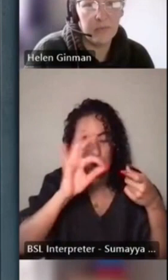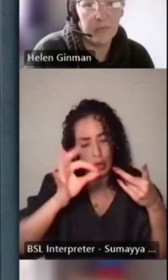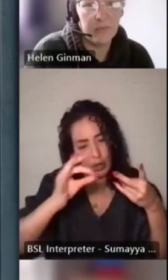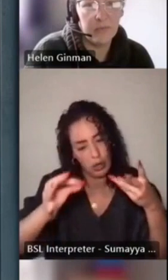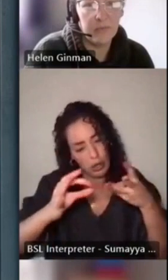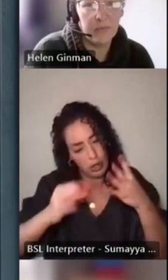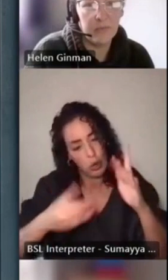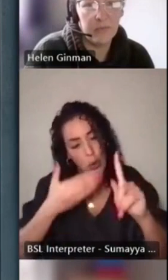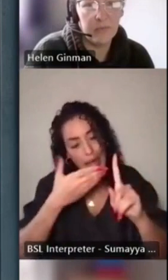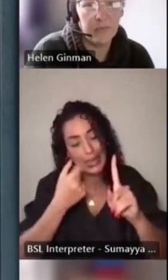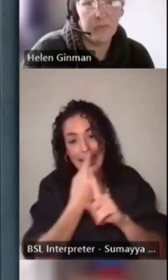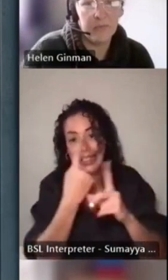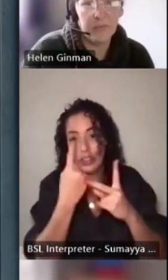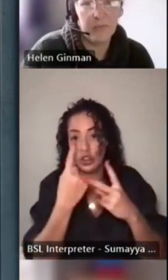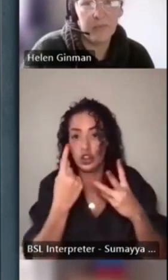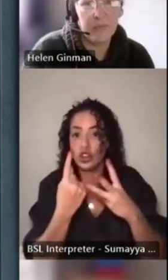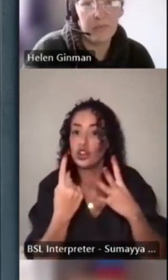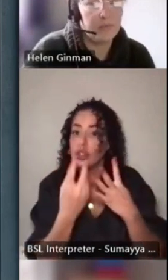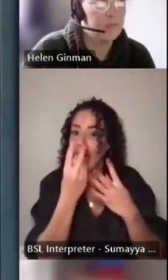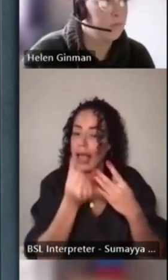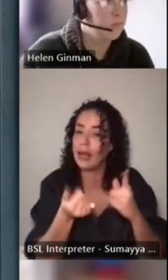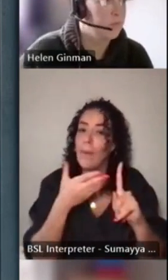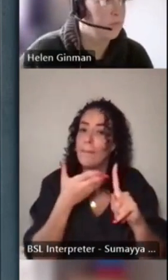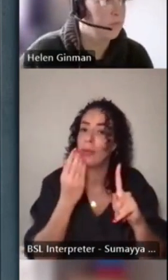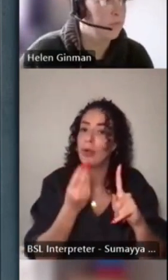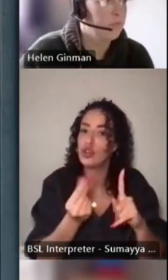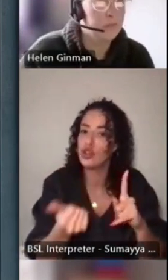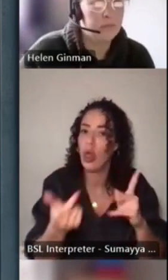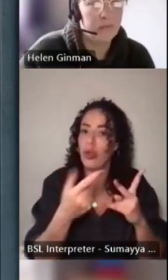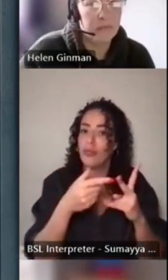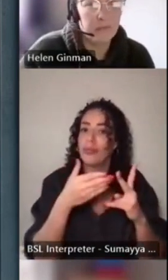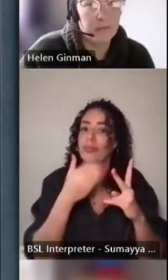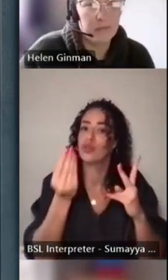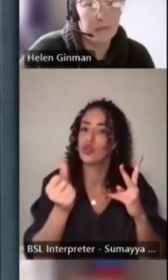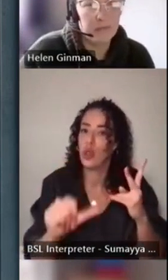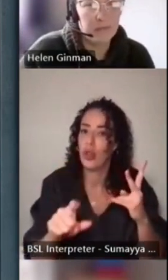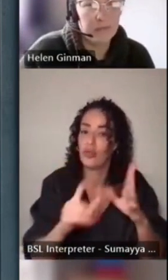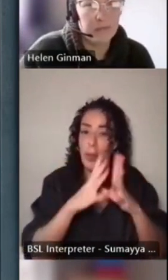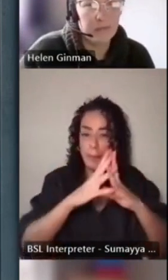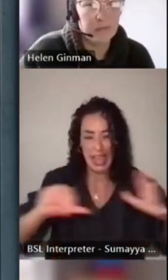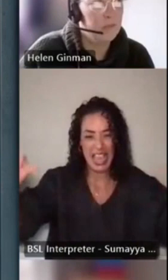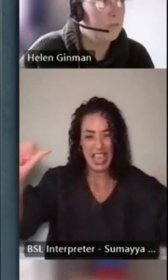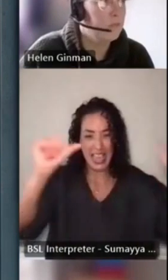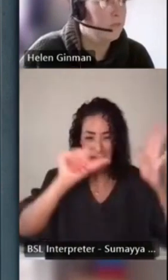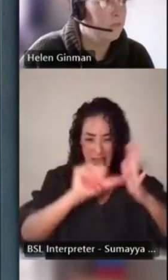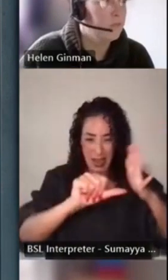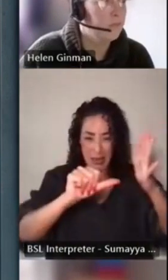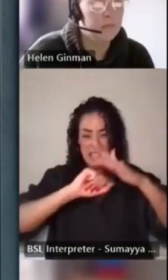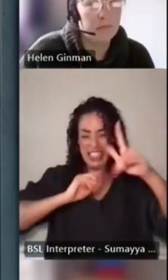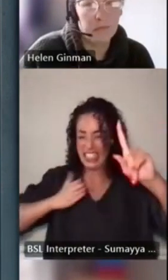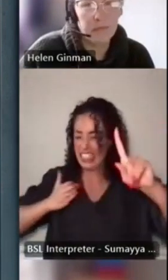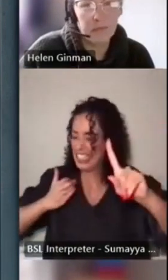concern individually. So instead of coming at a big problem at once, we might think, okay, what are